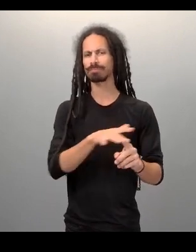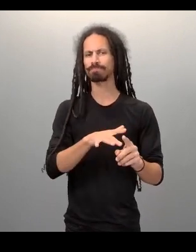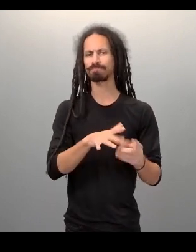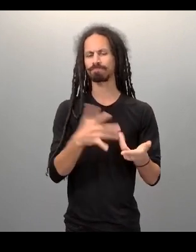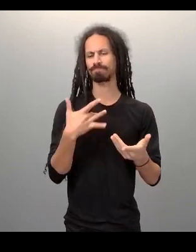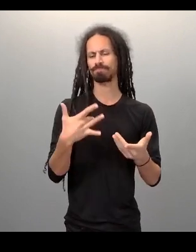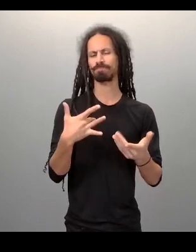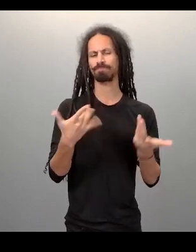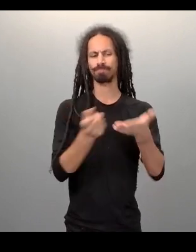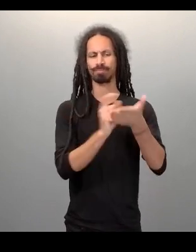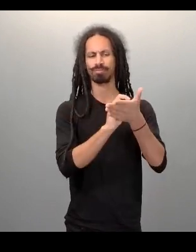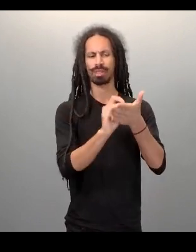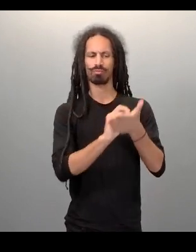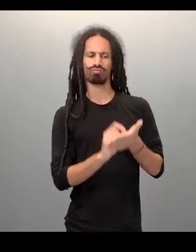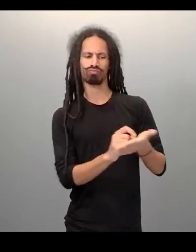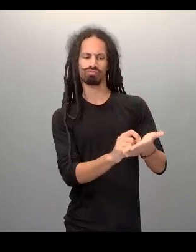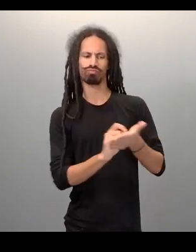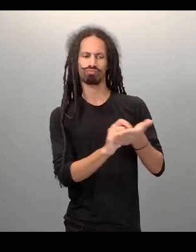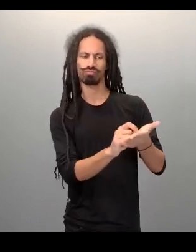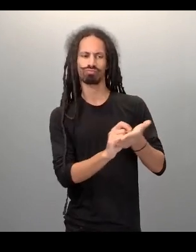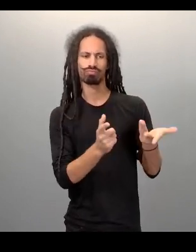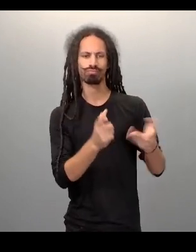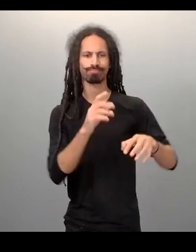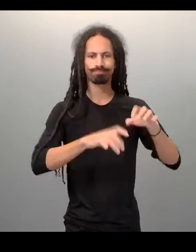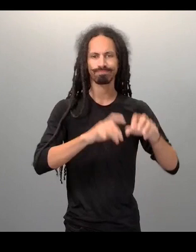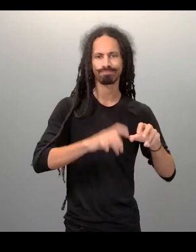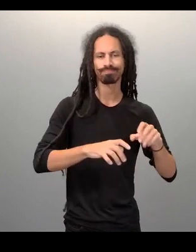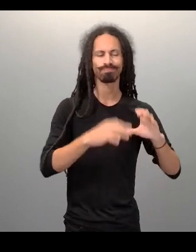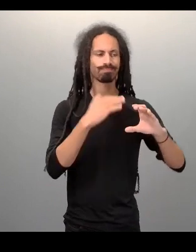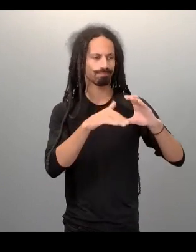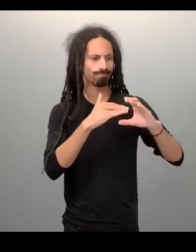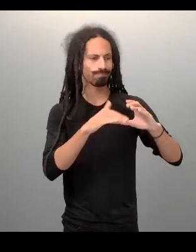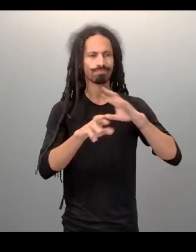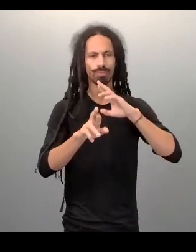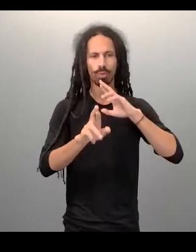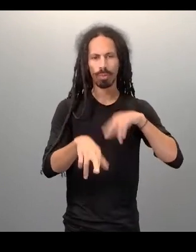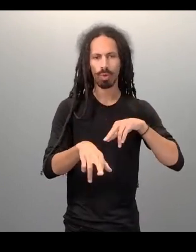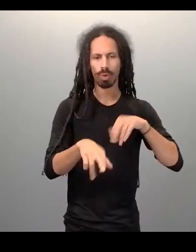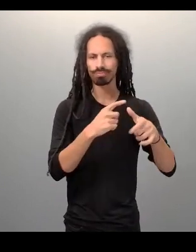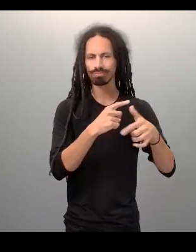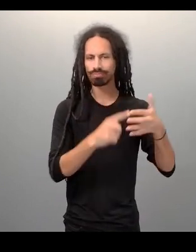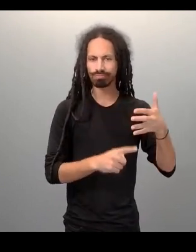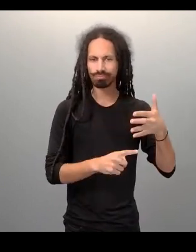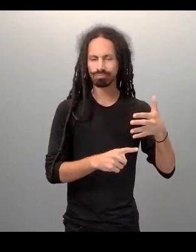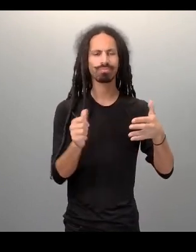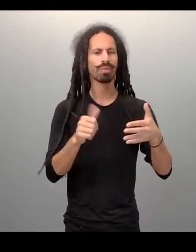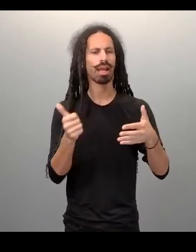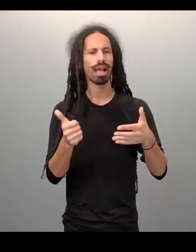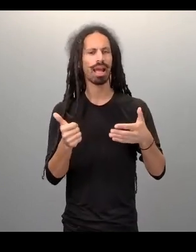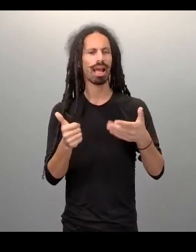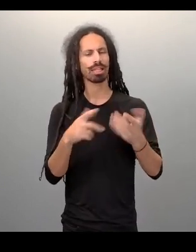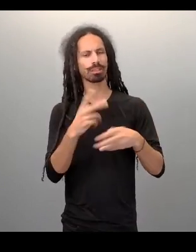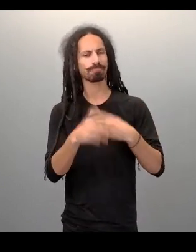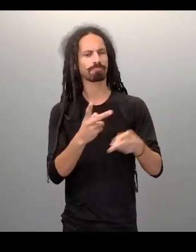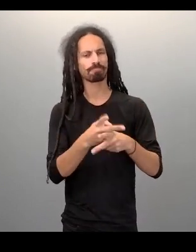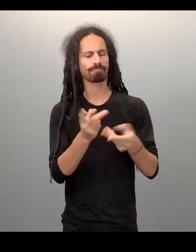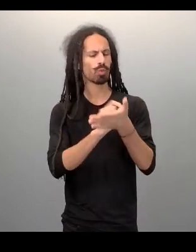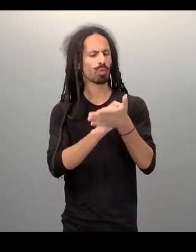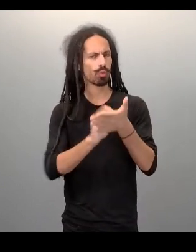through written forms like messaging, emails, reports, and other kinds of written